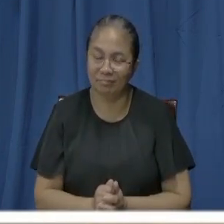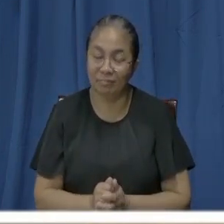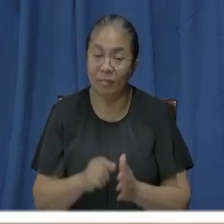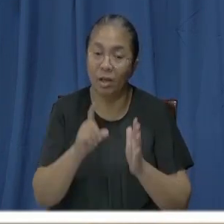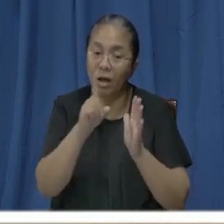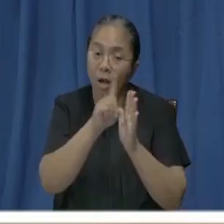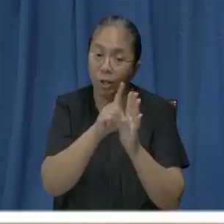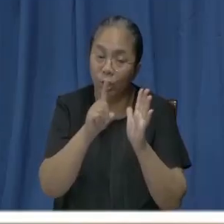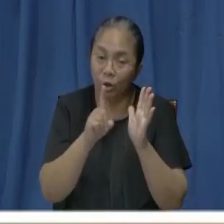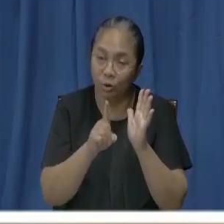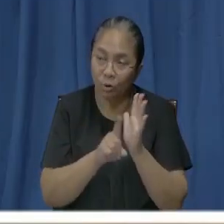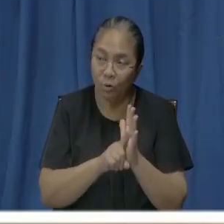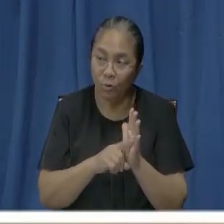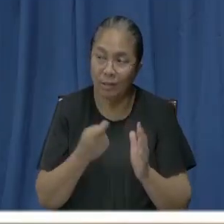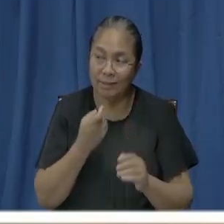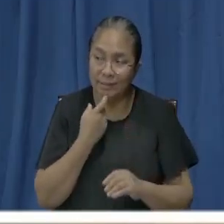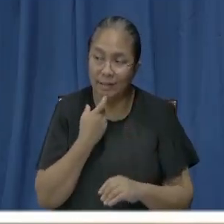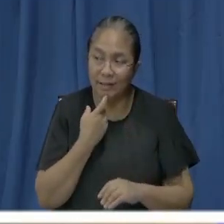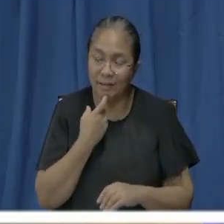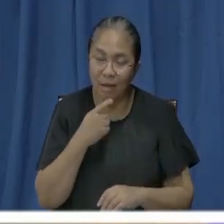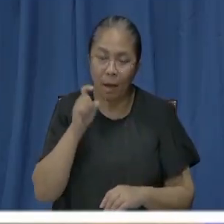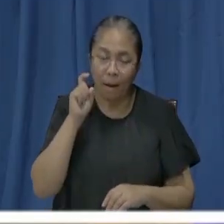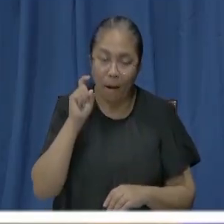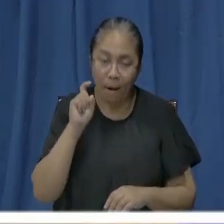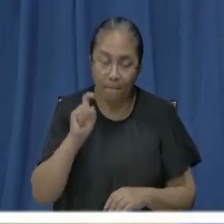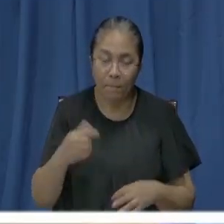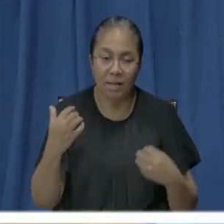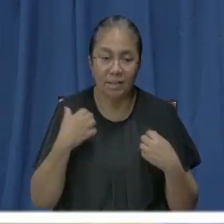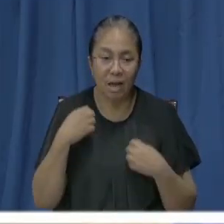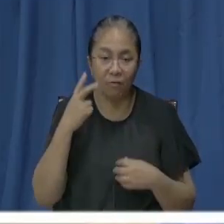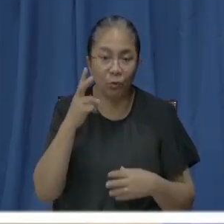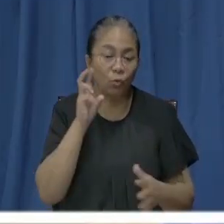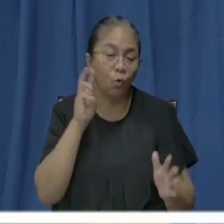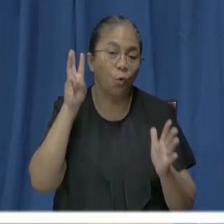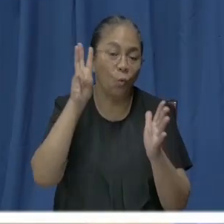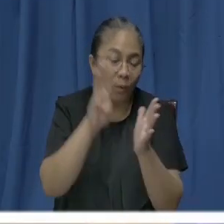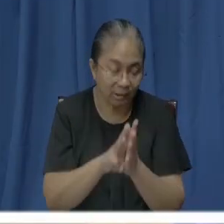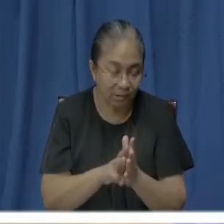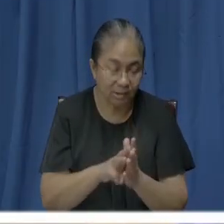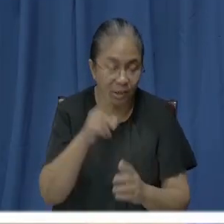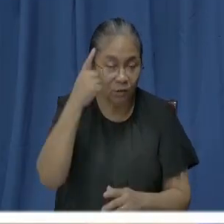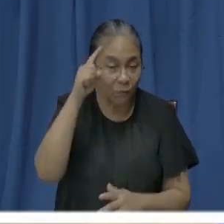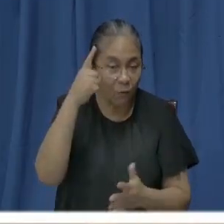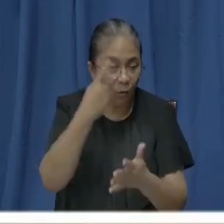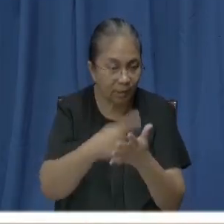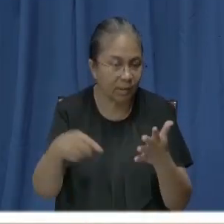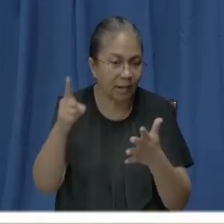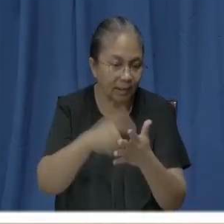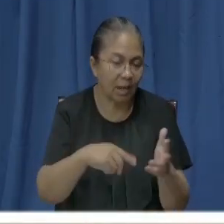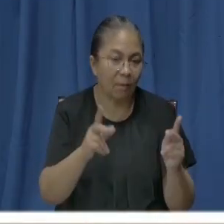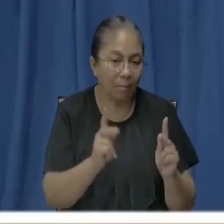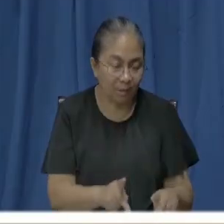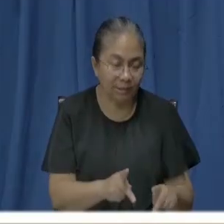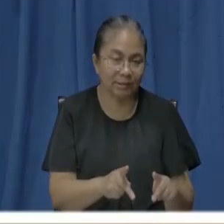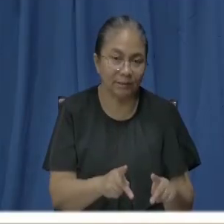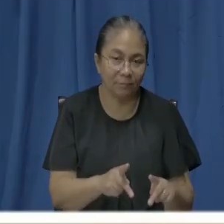it requires 2 witnesses to condemn someone. And at that stage, he's by